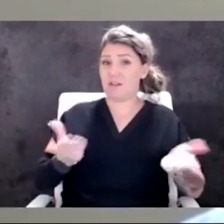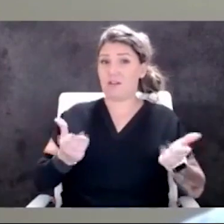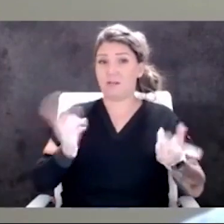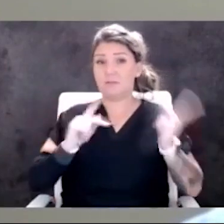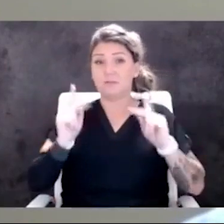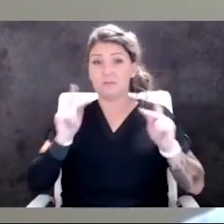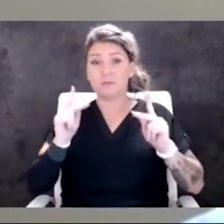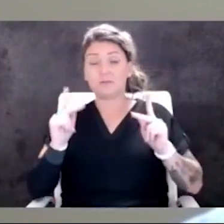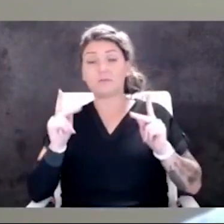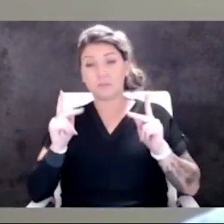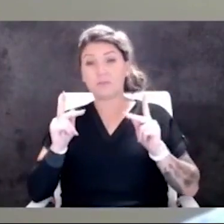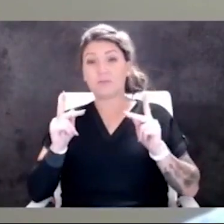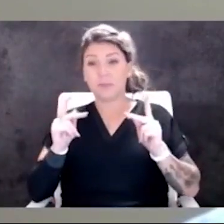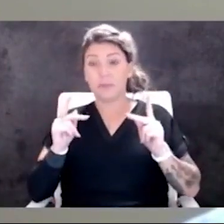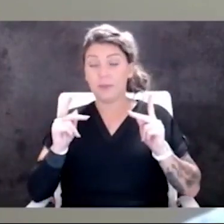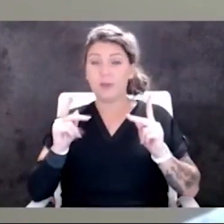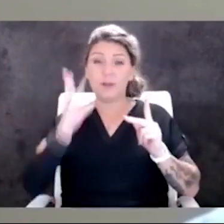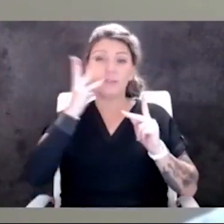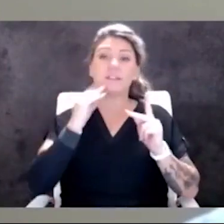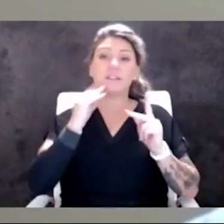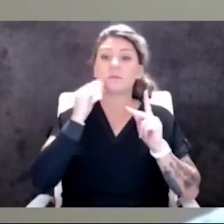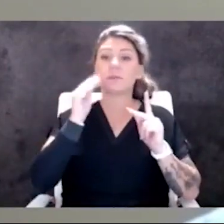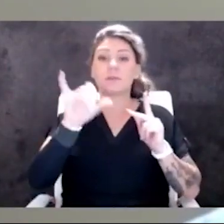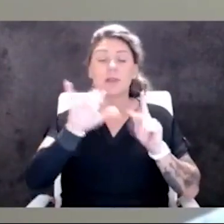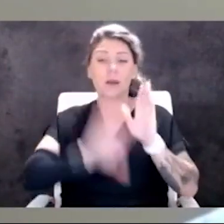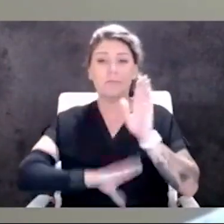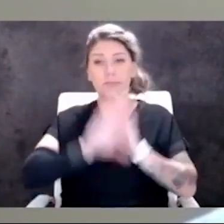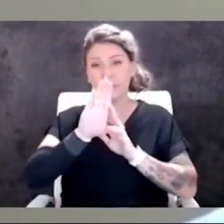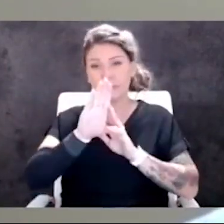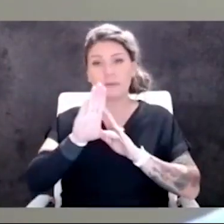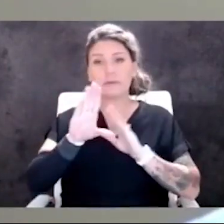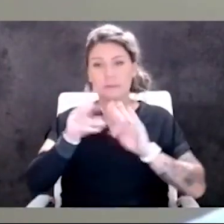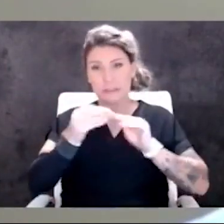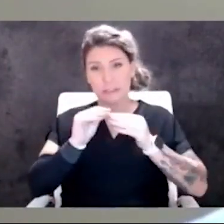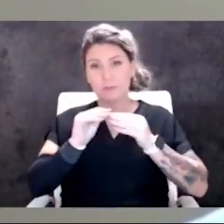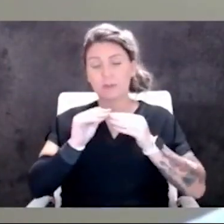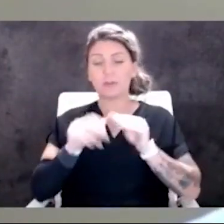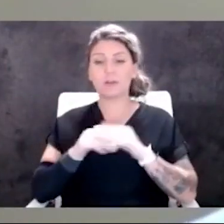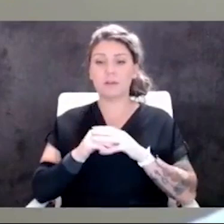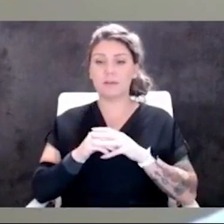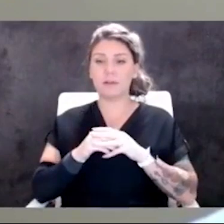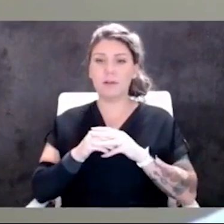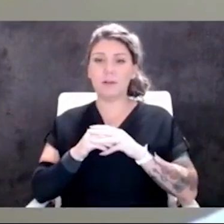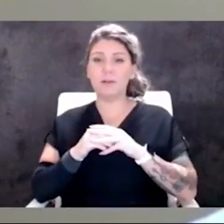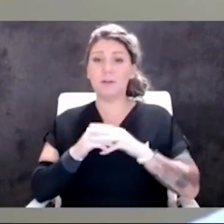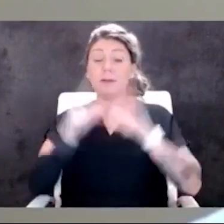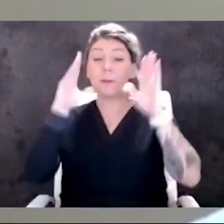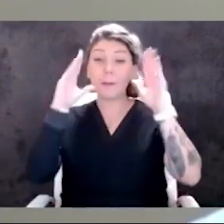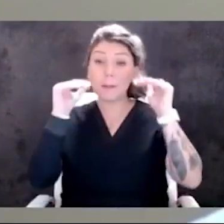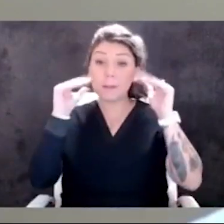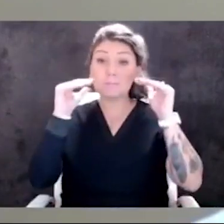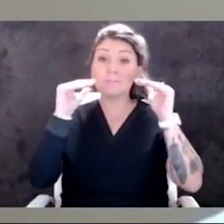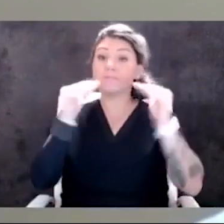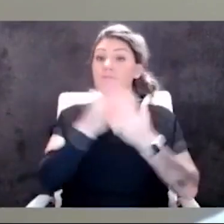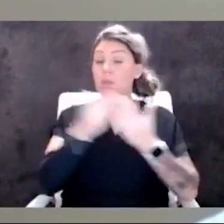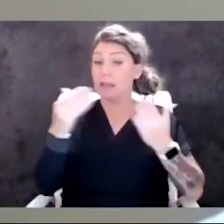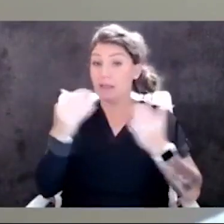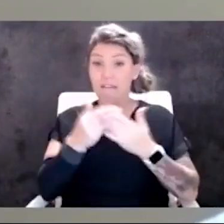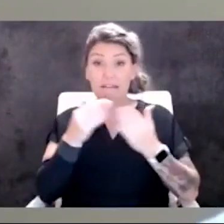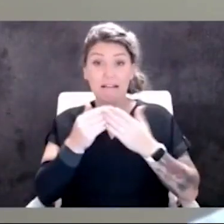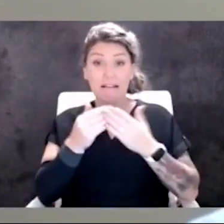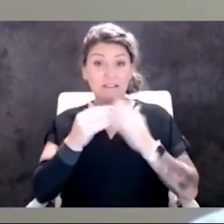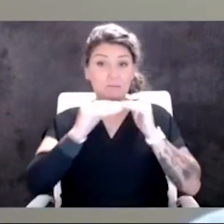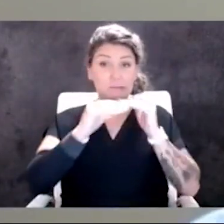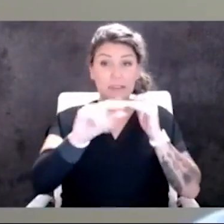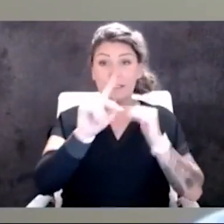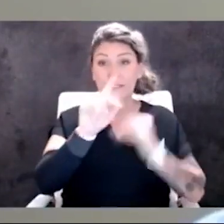going to experience that surge. And so hopefully since things are flattening out in Kansas City, that means things are close to flattening out here too